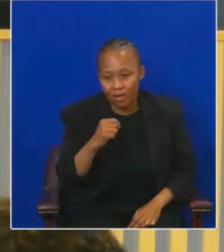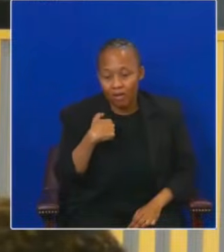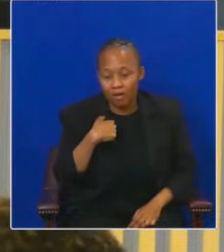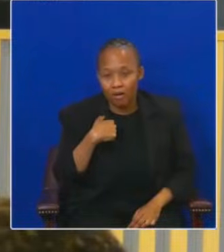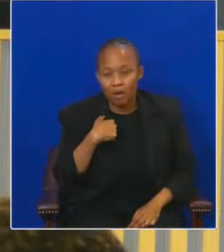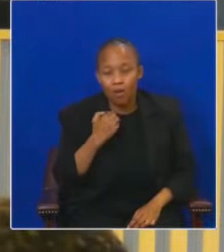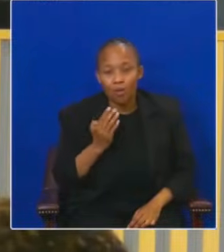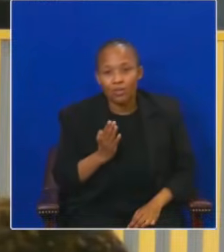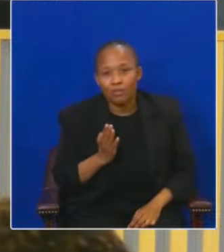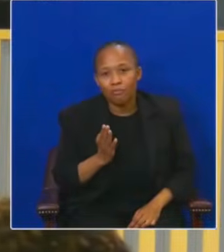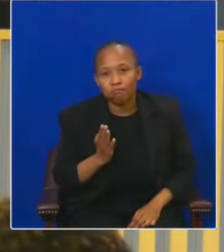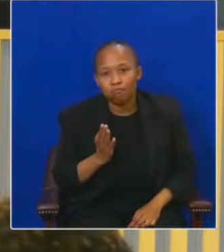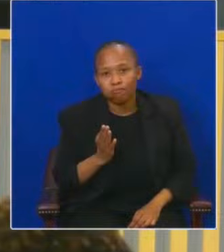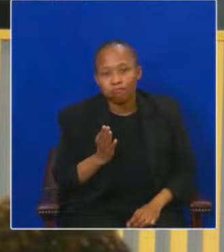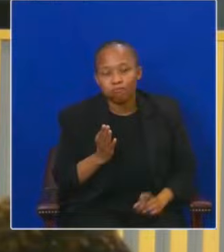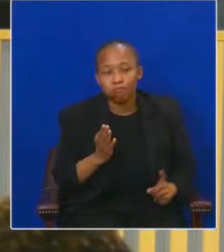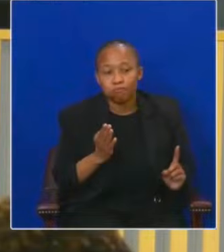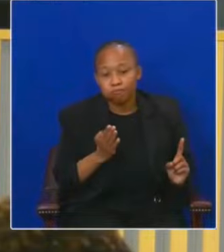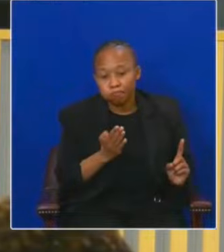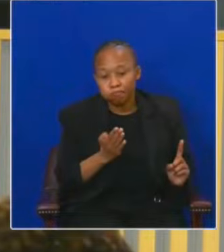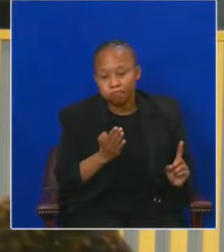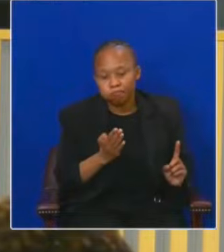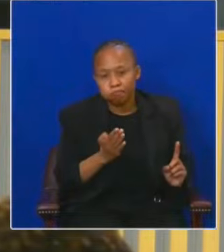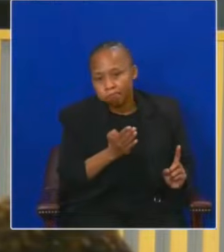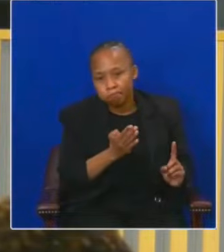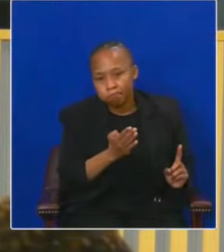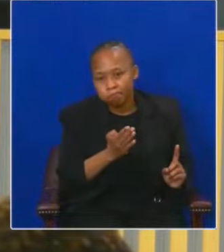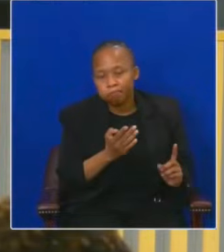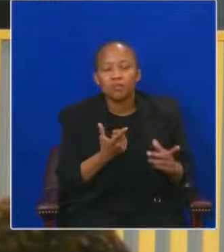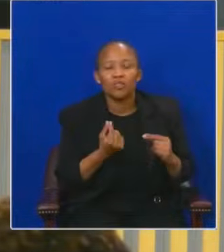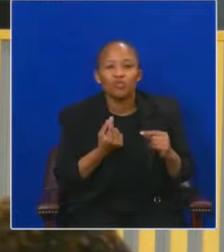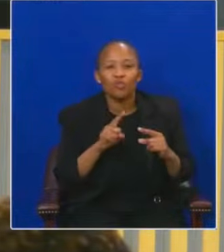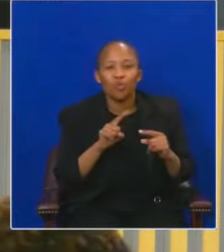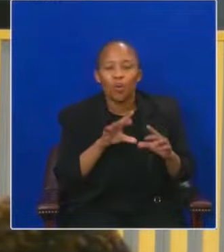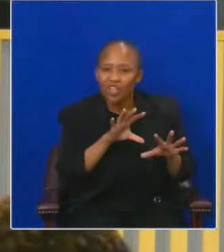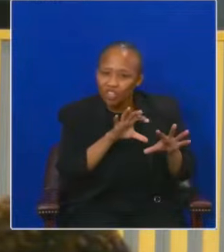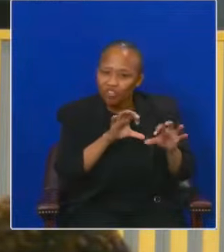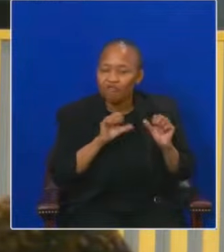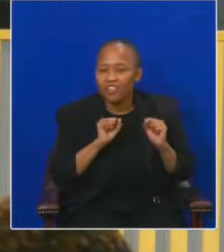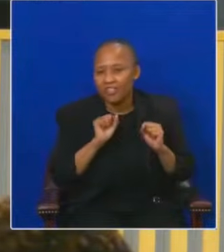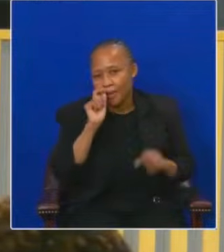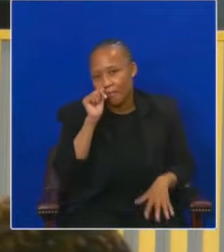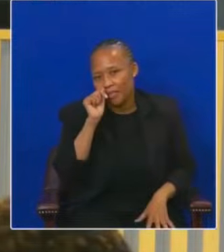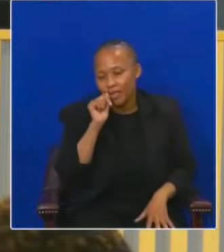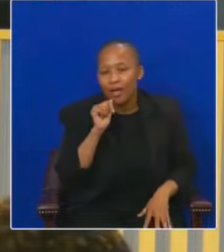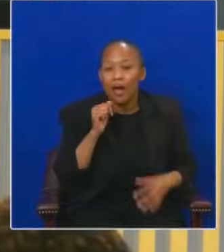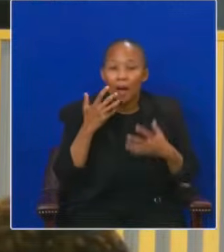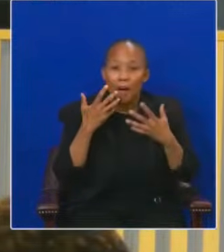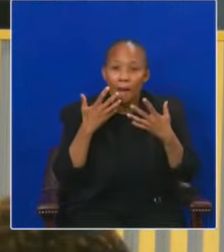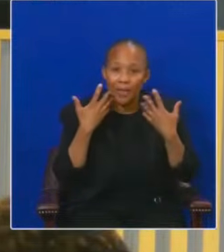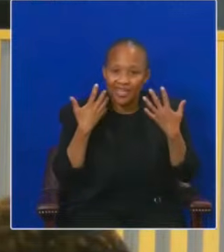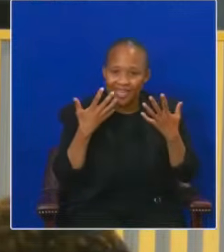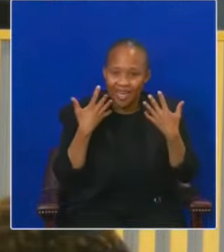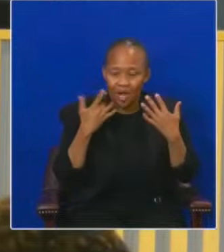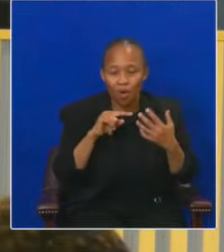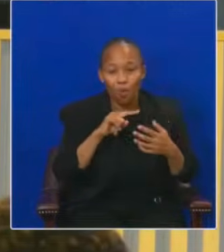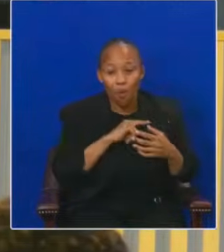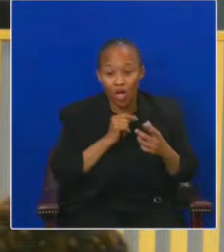Mr. Madlanga to avoid being questioned or interviewed by the